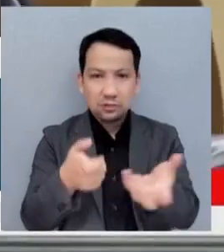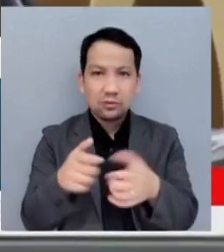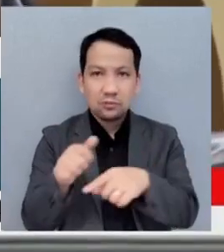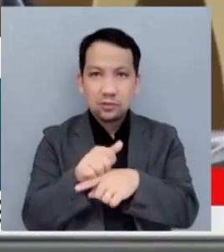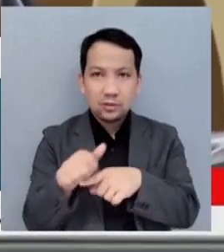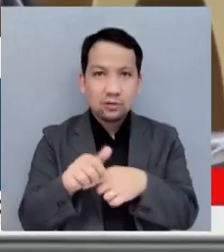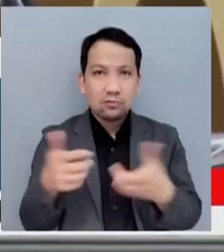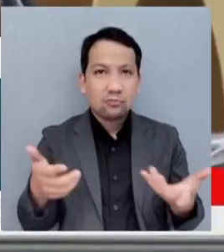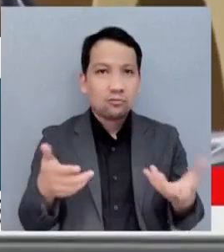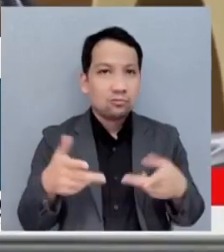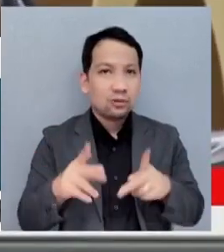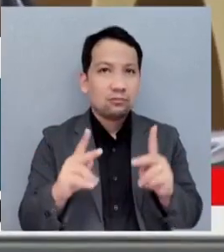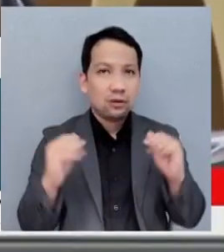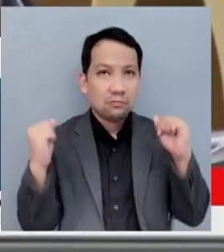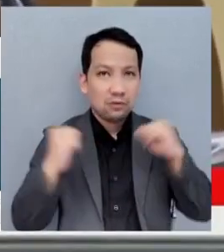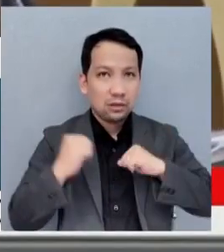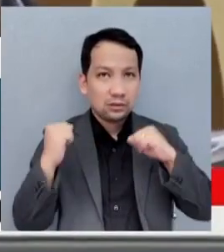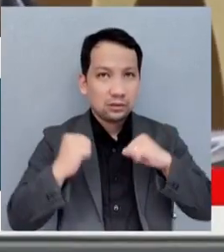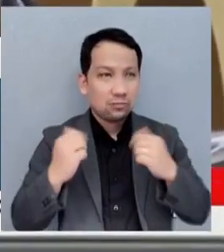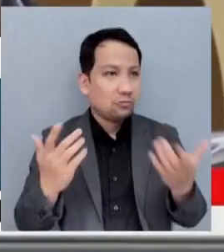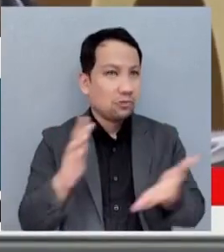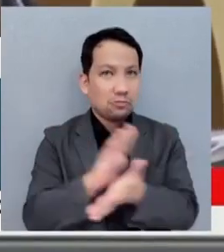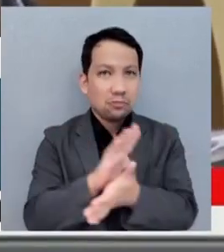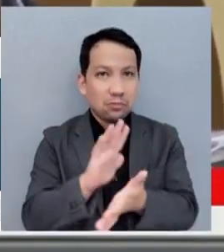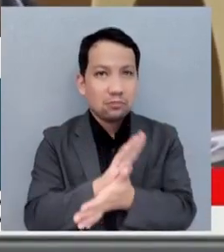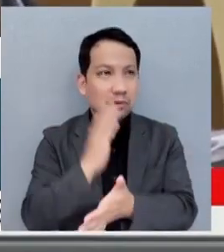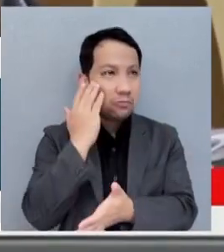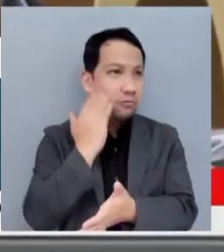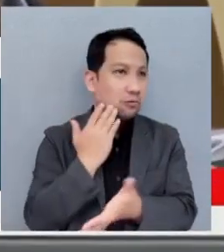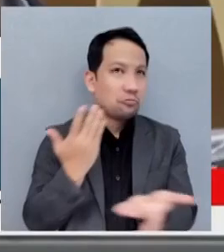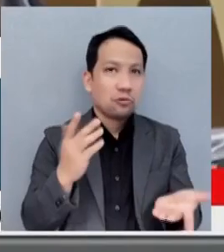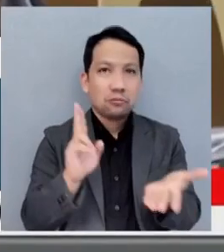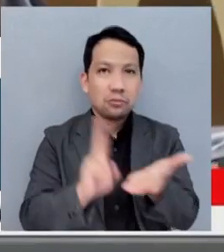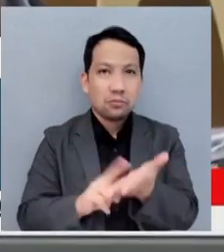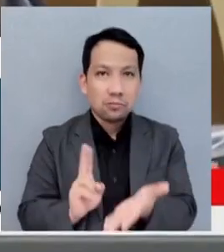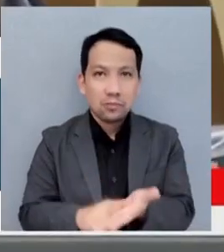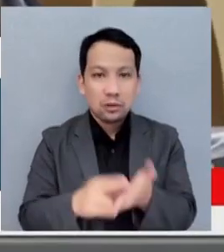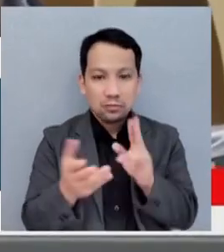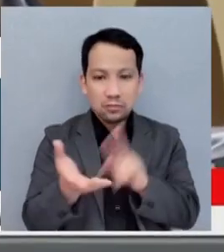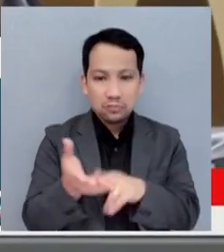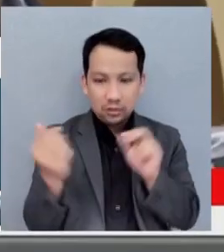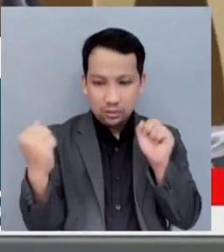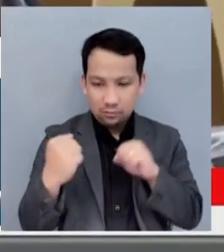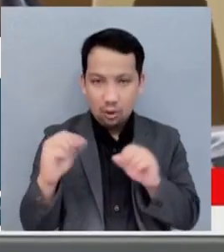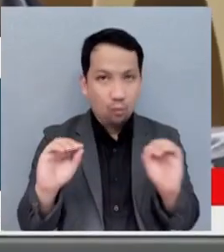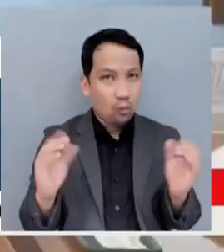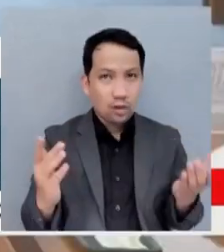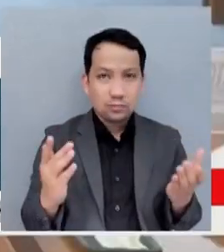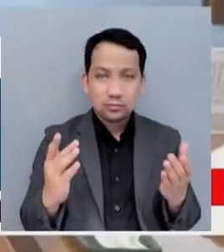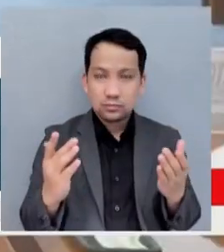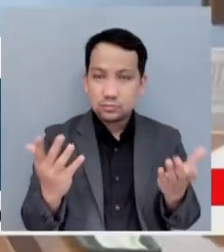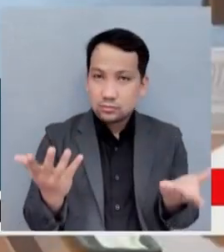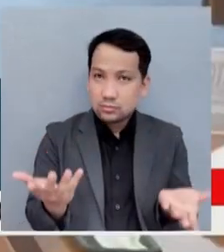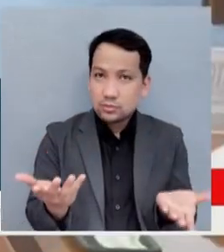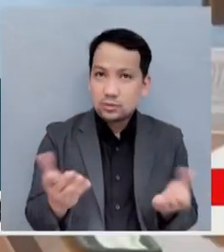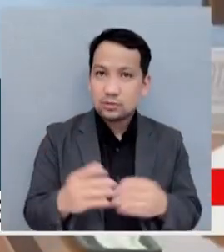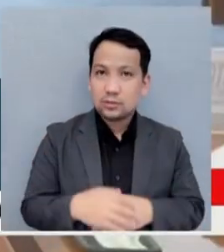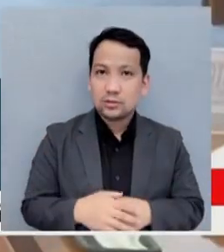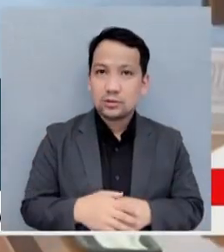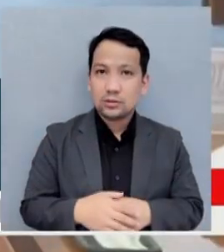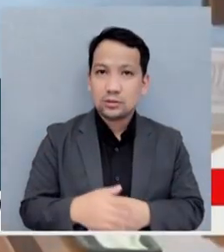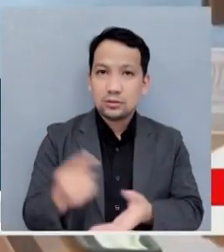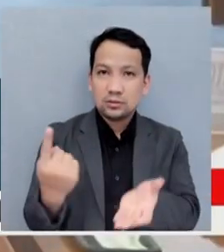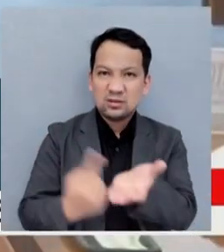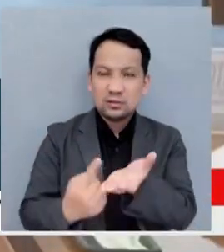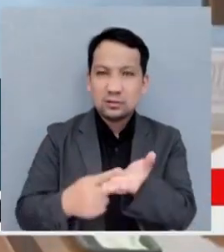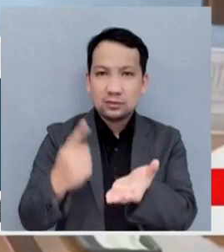tayong kasulatan, anumang papel, anumang kasunduan at pagkakaintindihan? We're still discussing